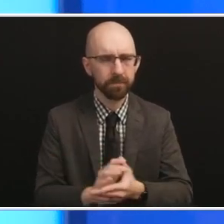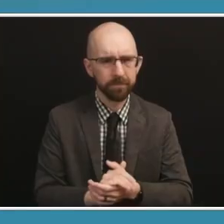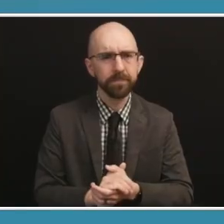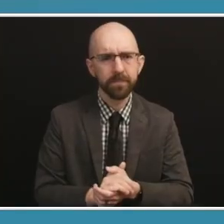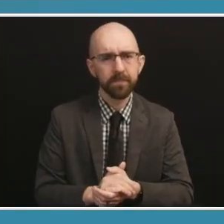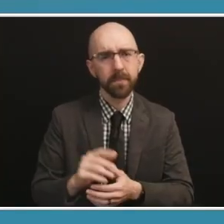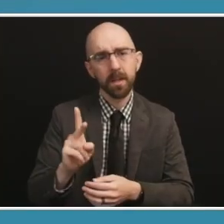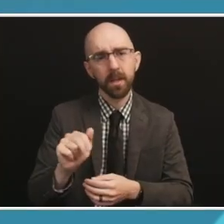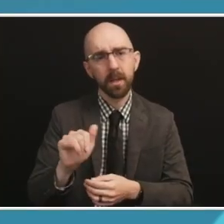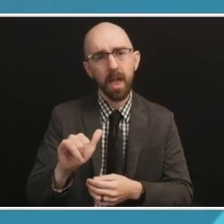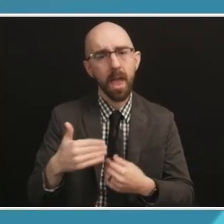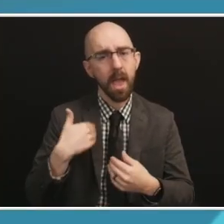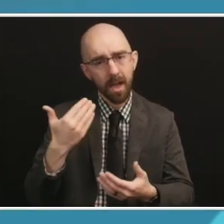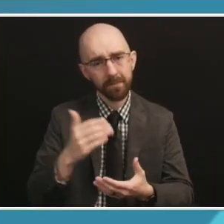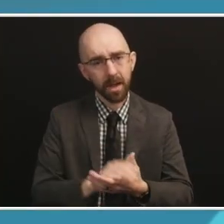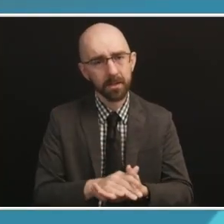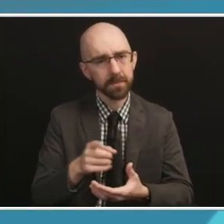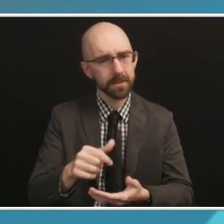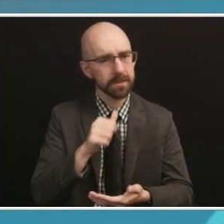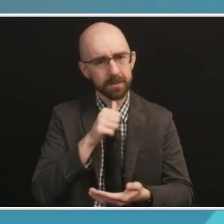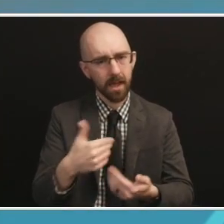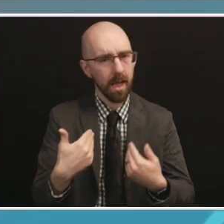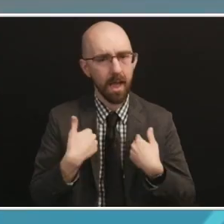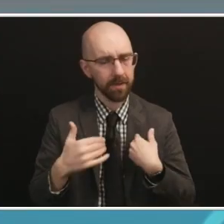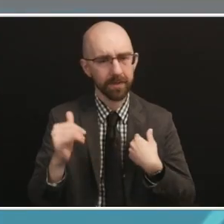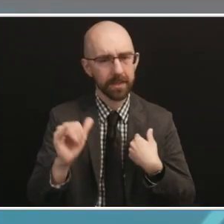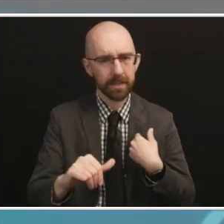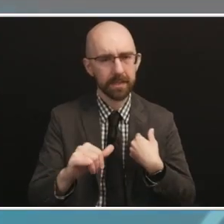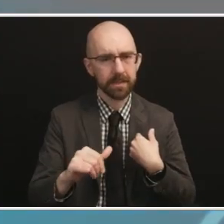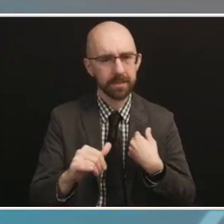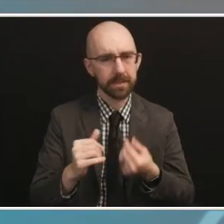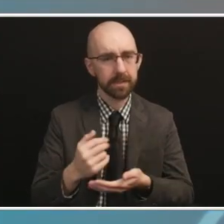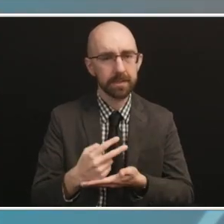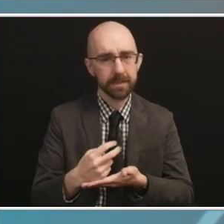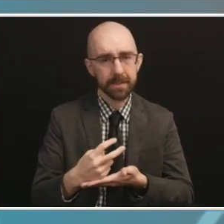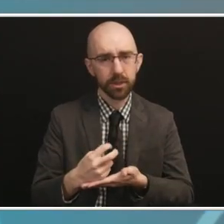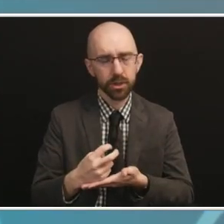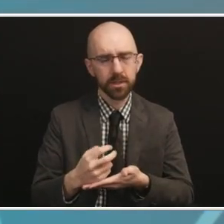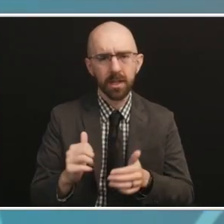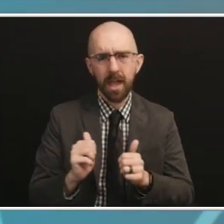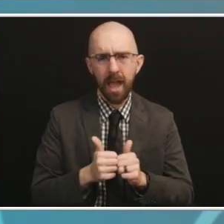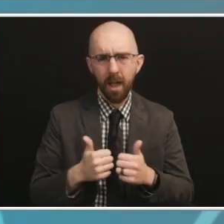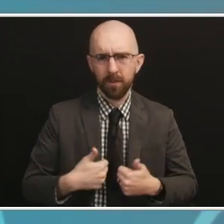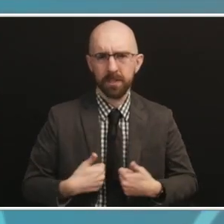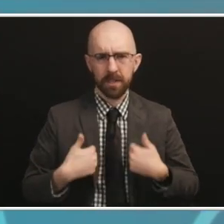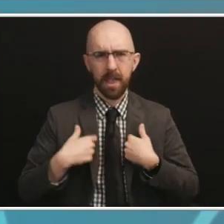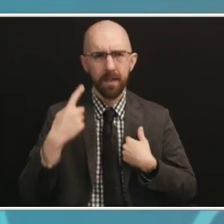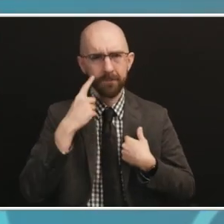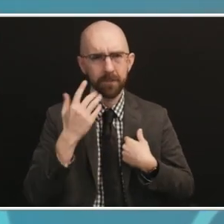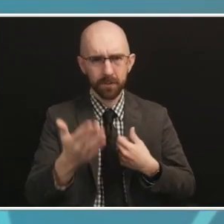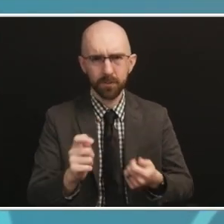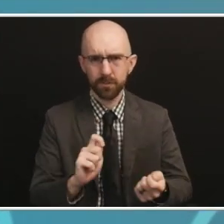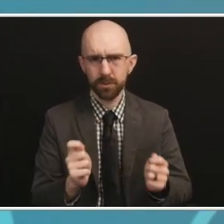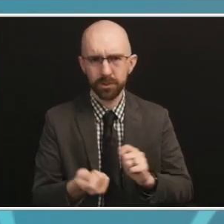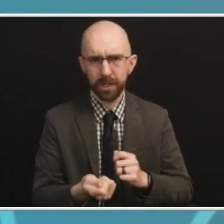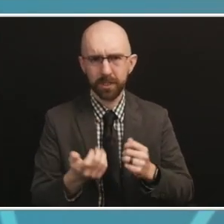having a husband that's no longer having these seizures, how has life for you changed?